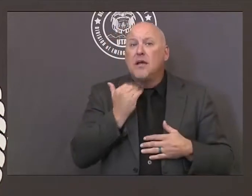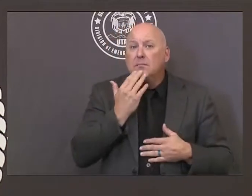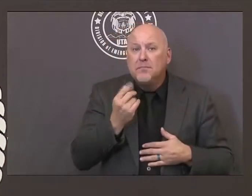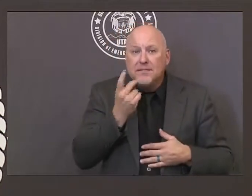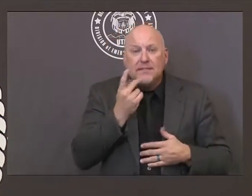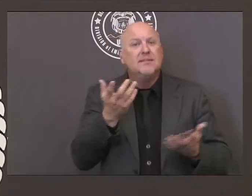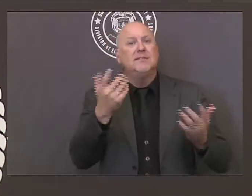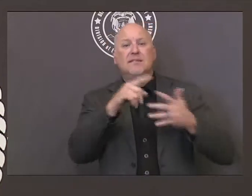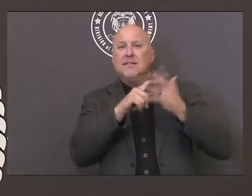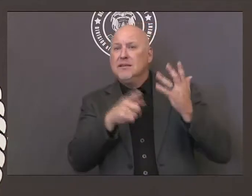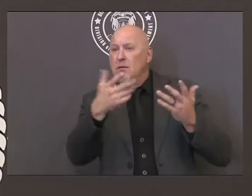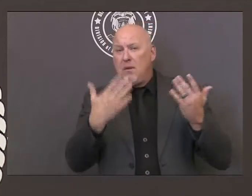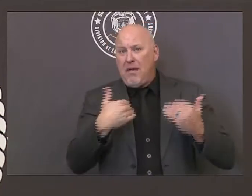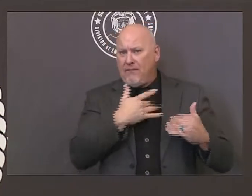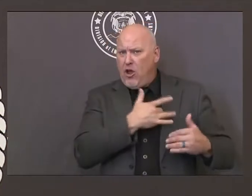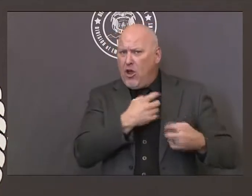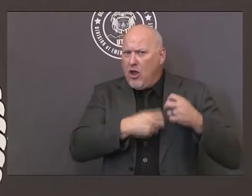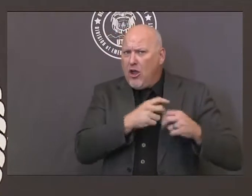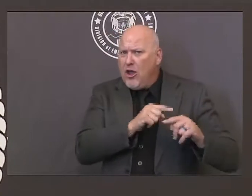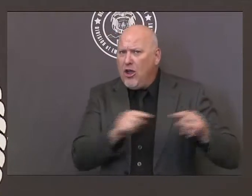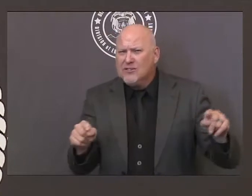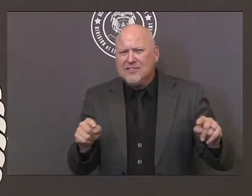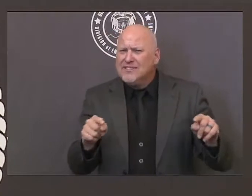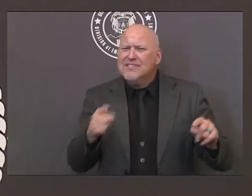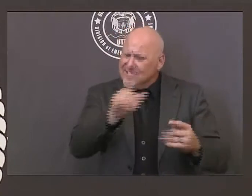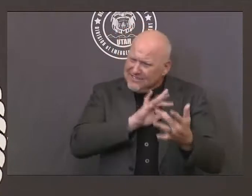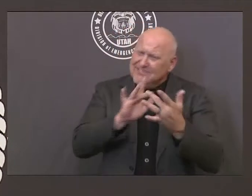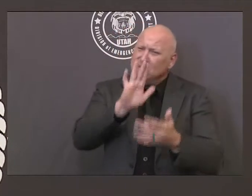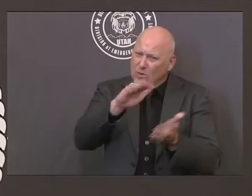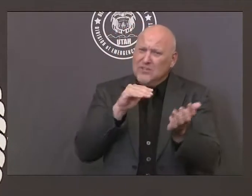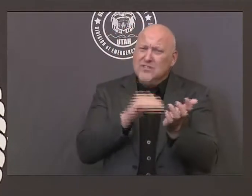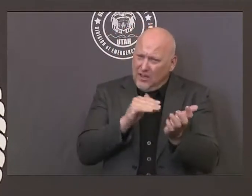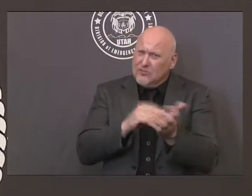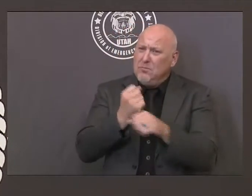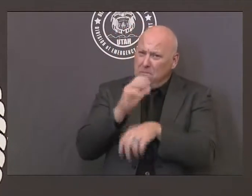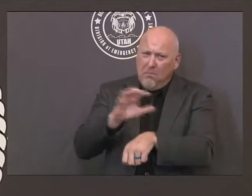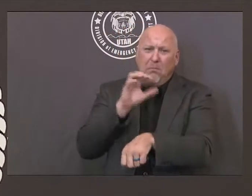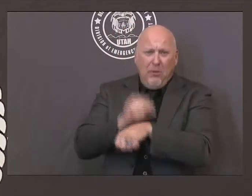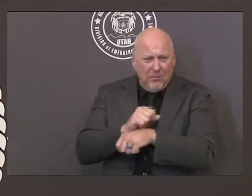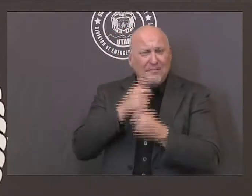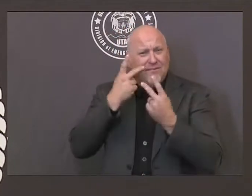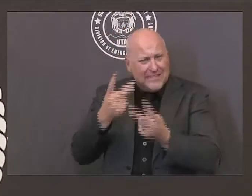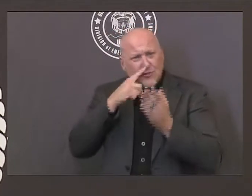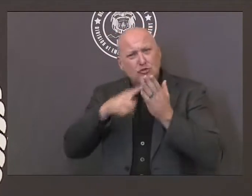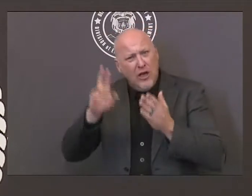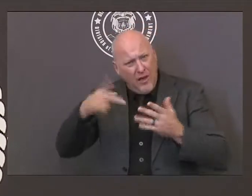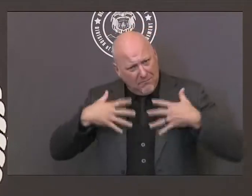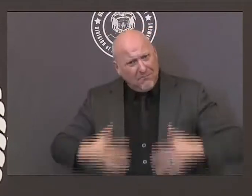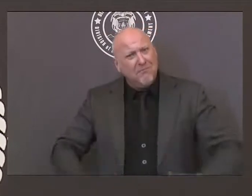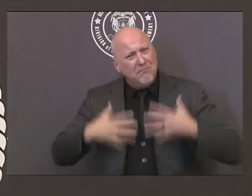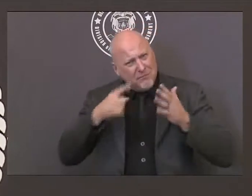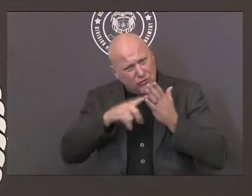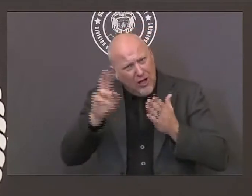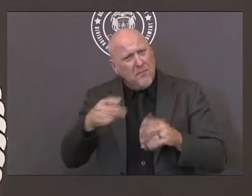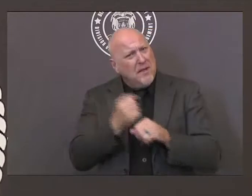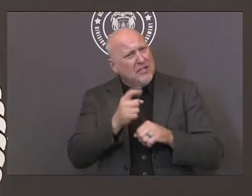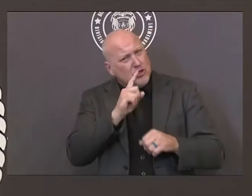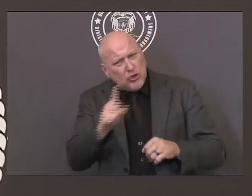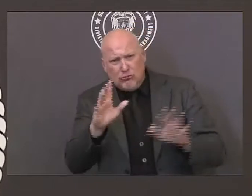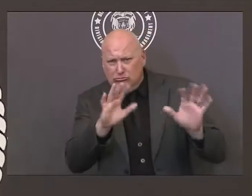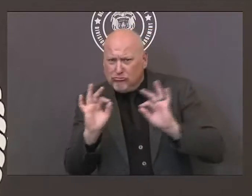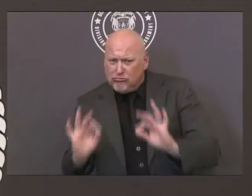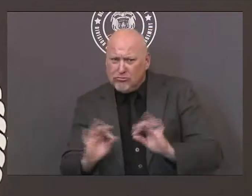your provider and make sure that the plan you have is the right one today. Make sure that the medications you're taking are doing the right things for you and that